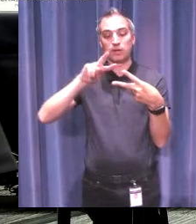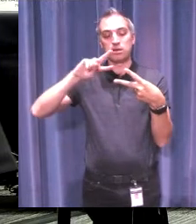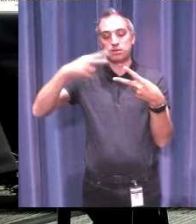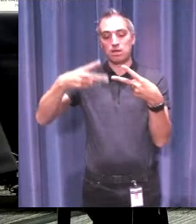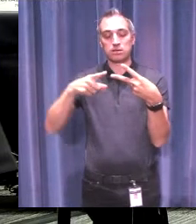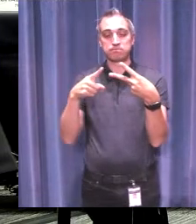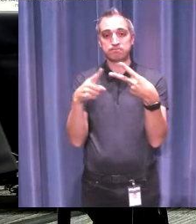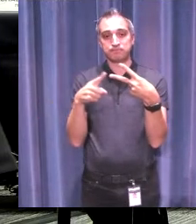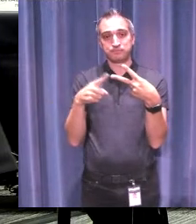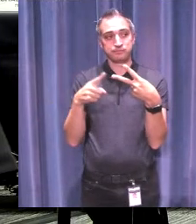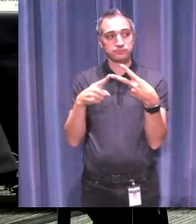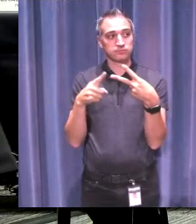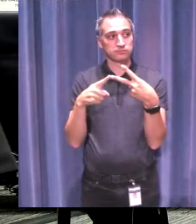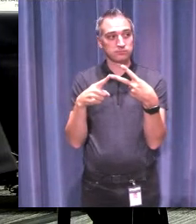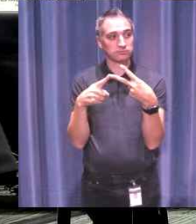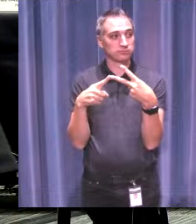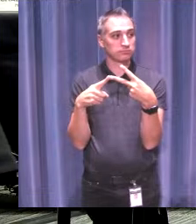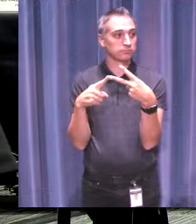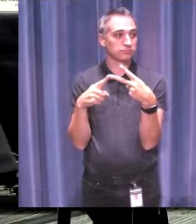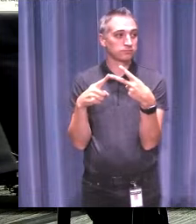that concerns me is